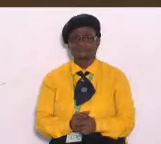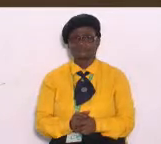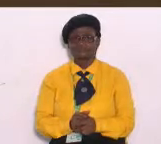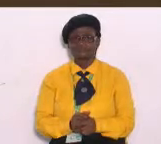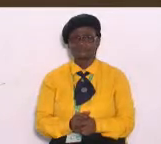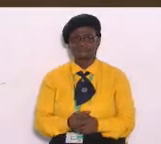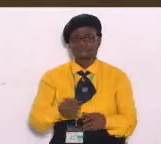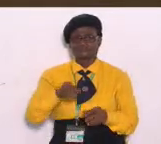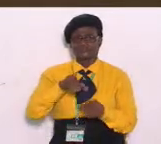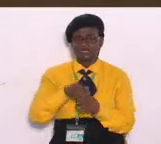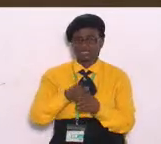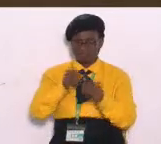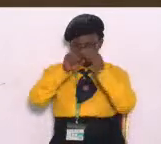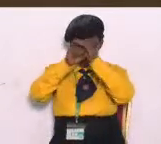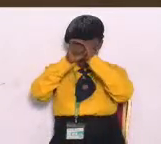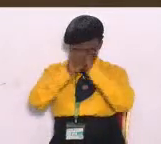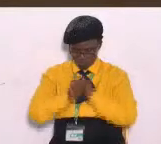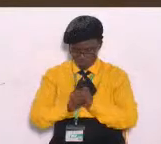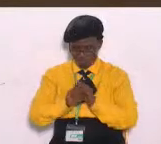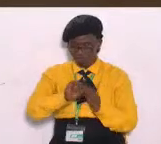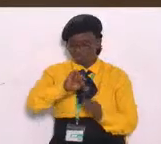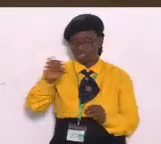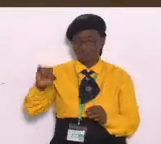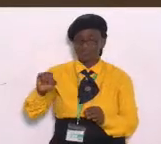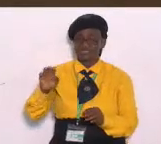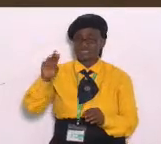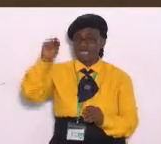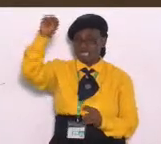In worshiping him, number